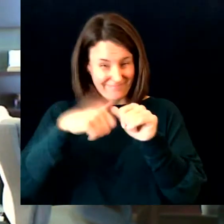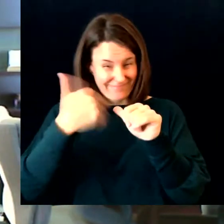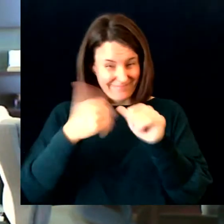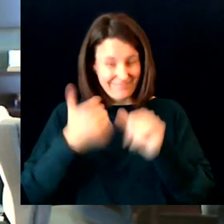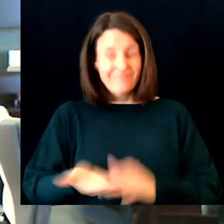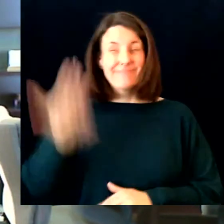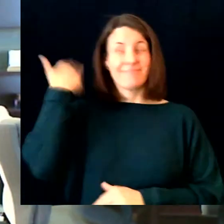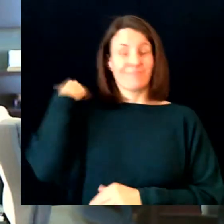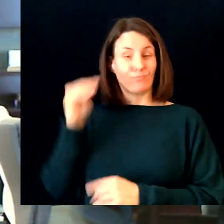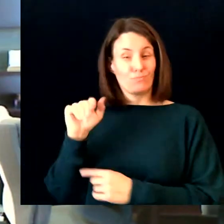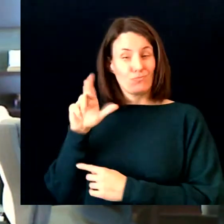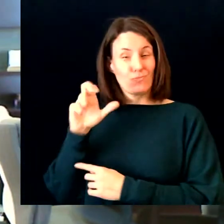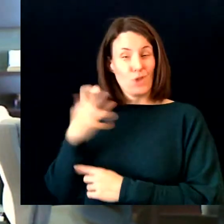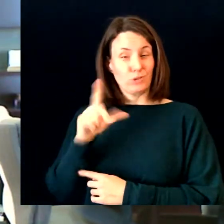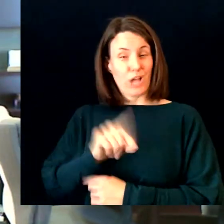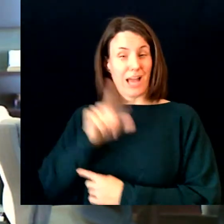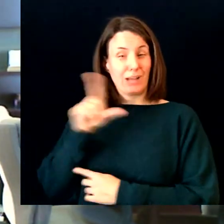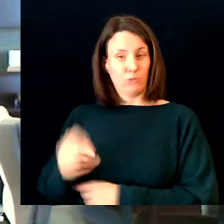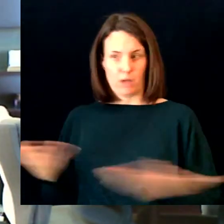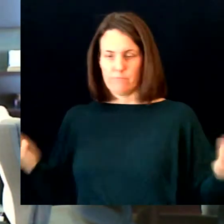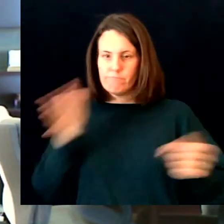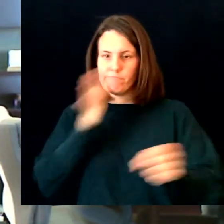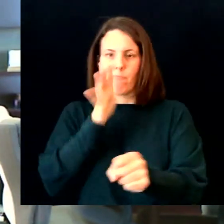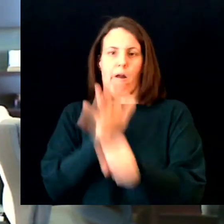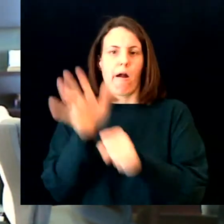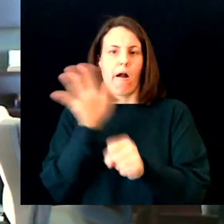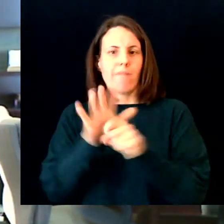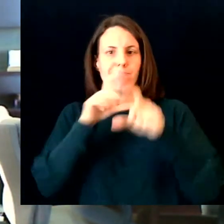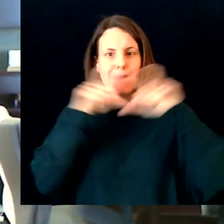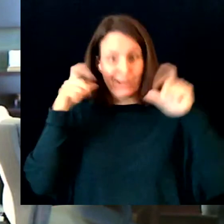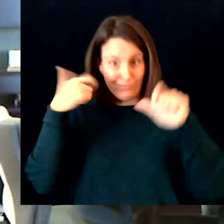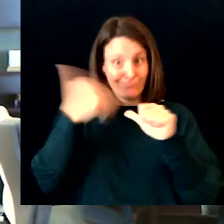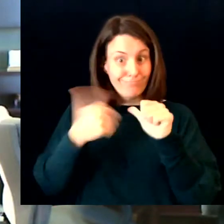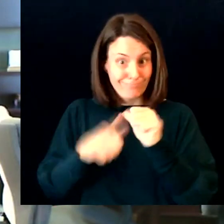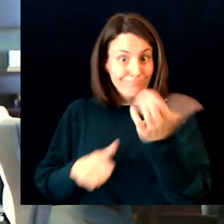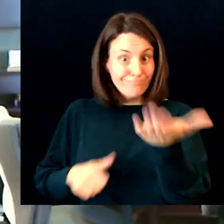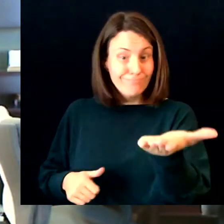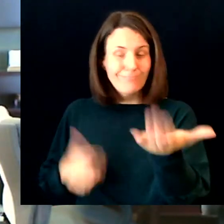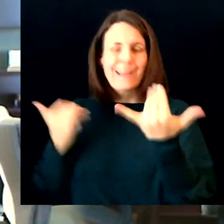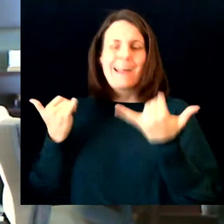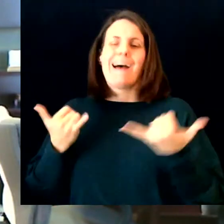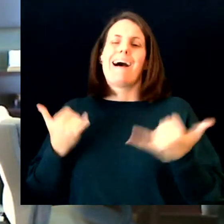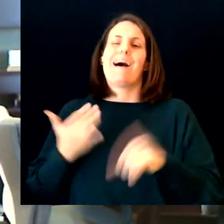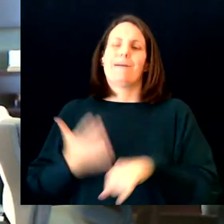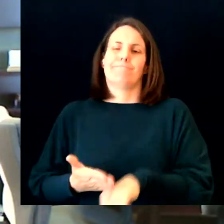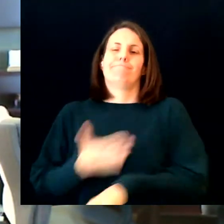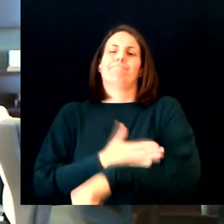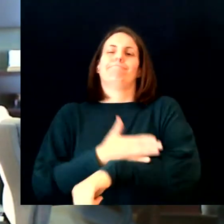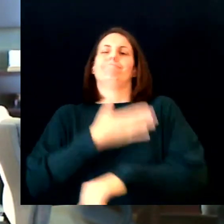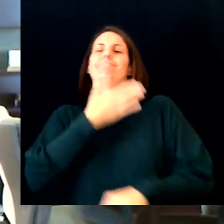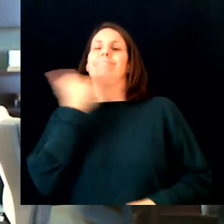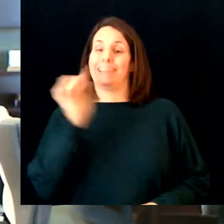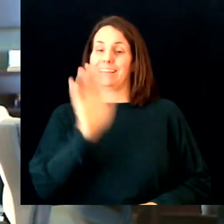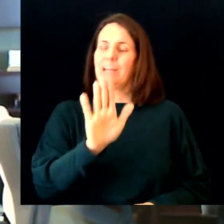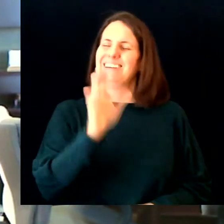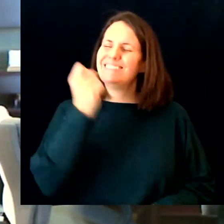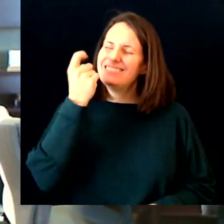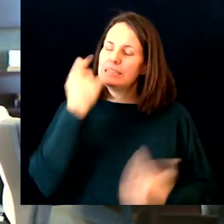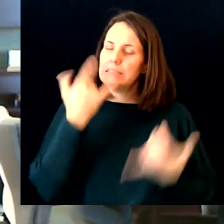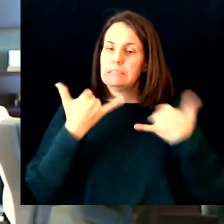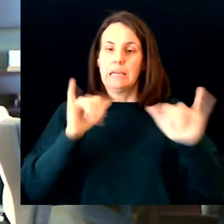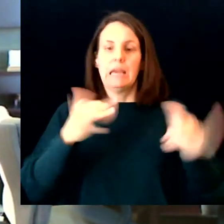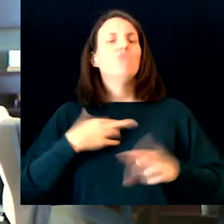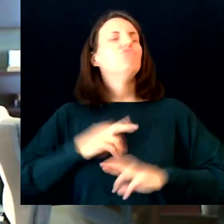ago. Nevertheless, state supplies are somewhat limited, and so we want to make sure that we are prioritizing distribution of those